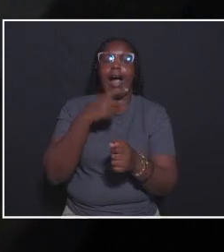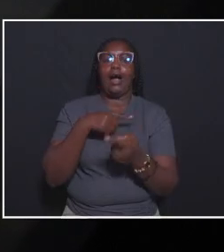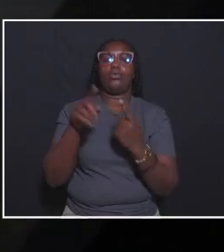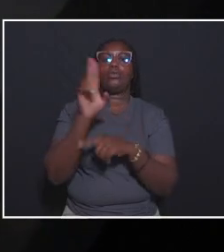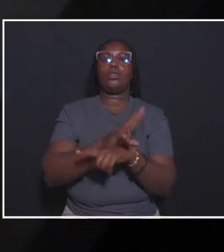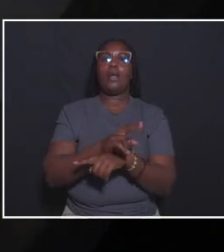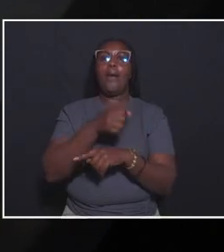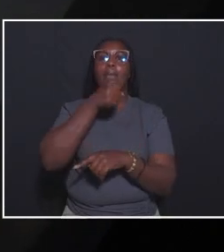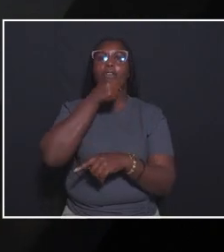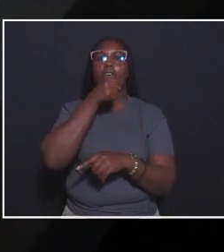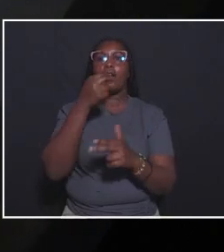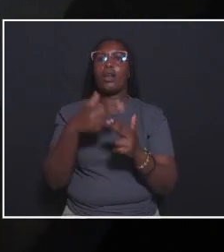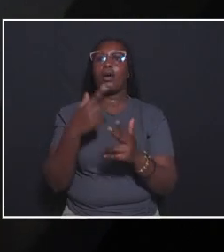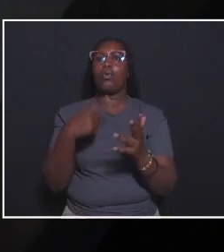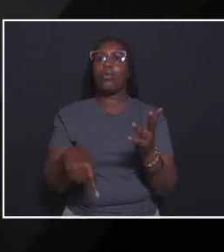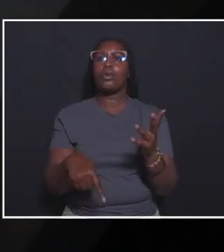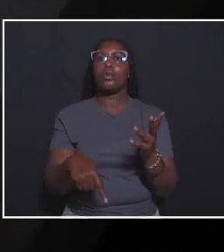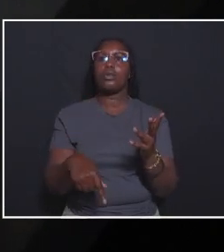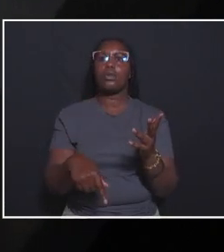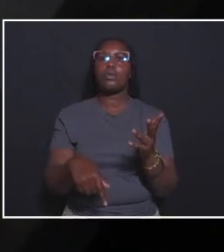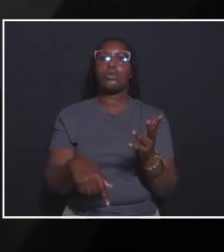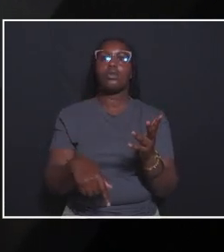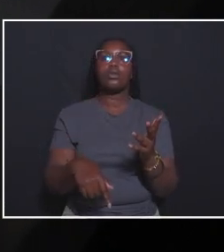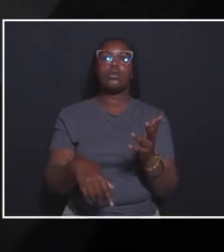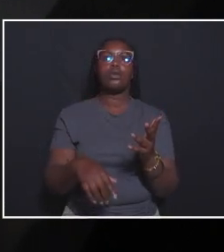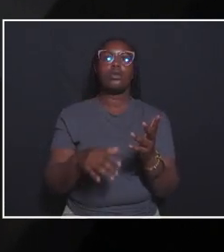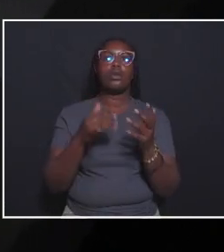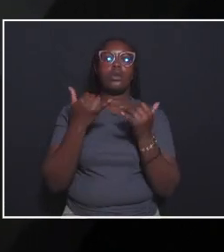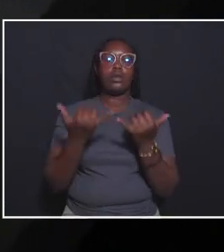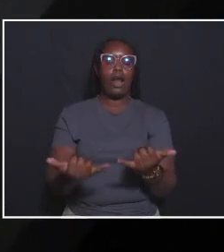called, don't get me started. I'm now going to start getting